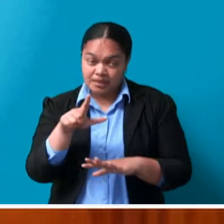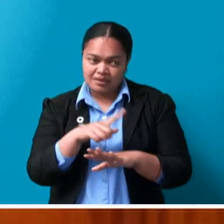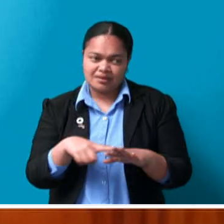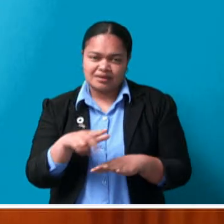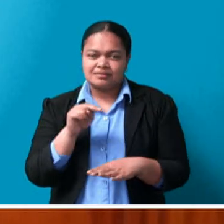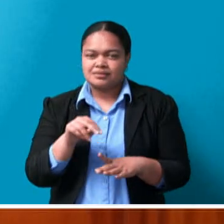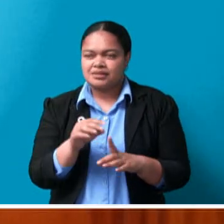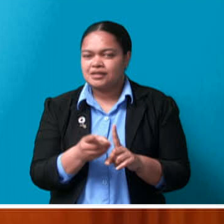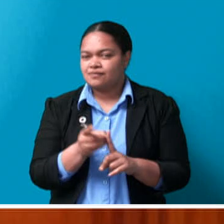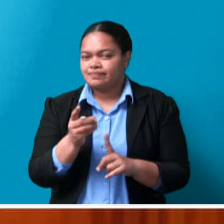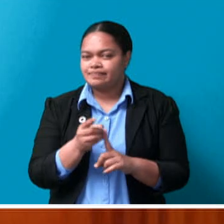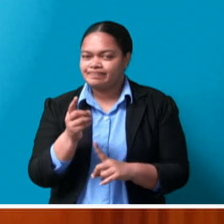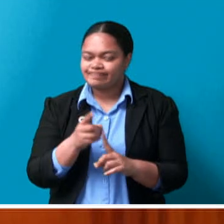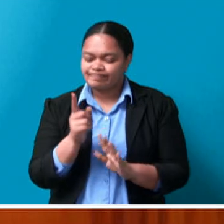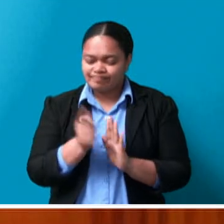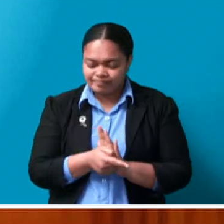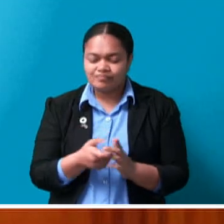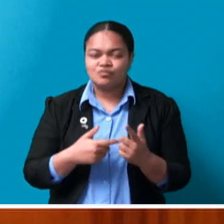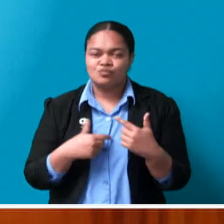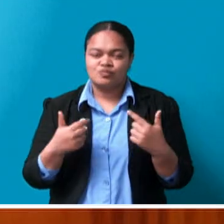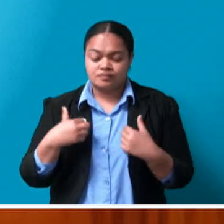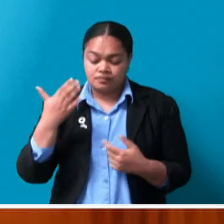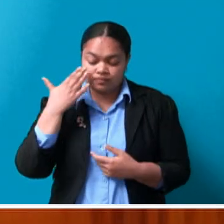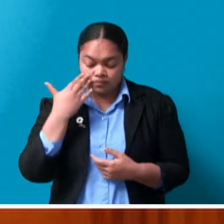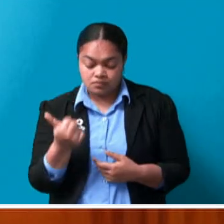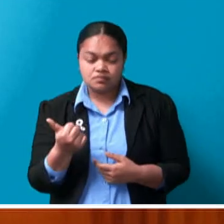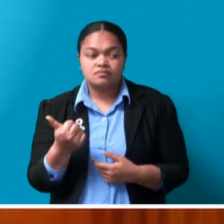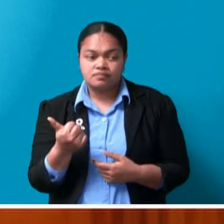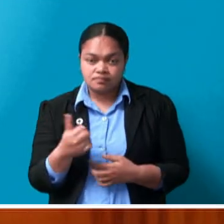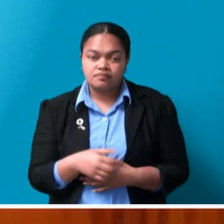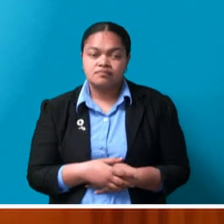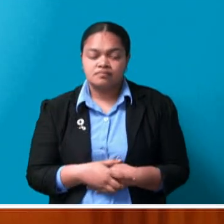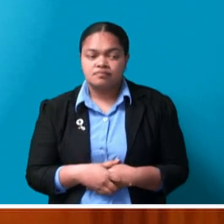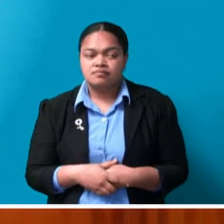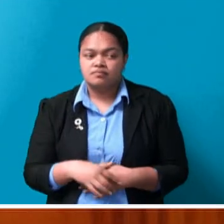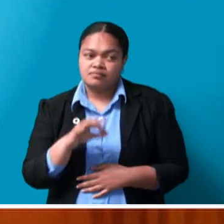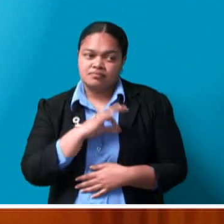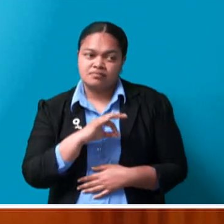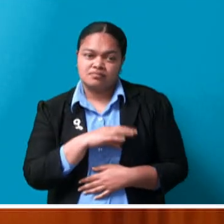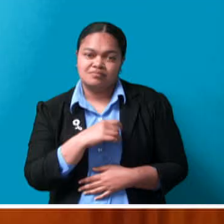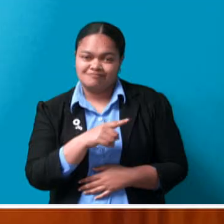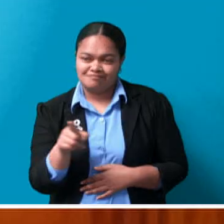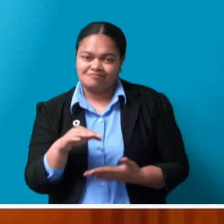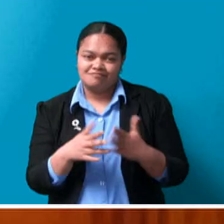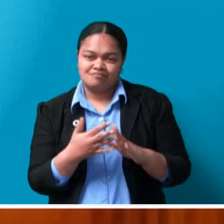development possible. And we have found a responsible middle ground, better benefits for the community while